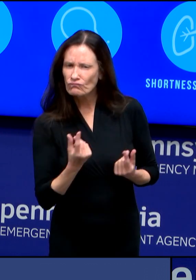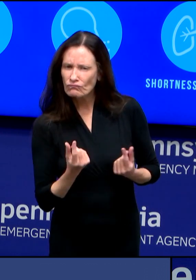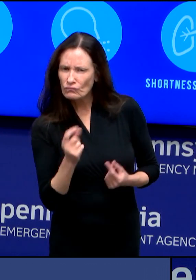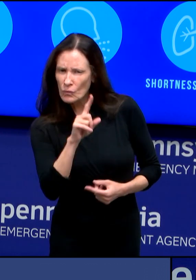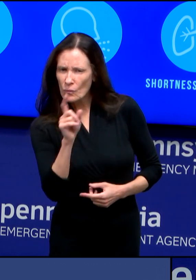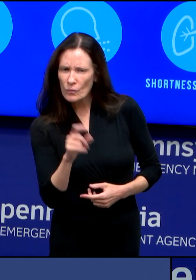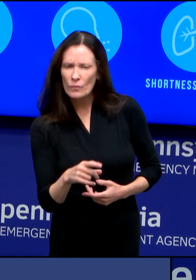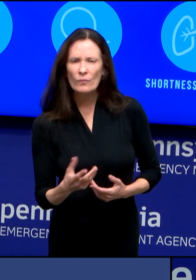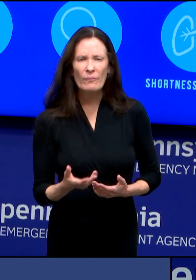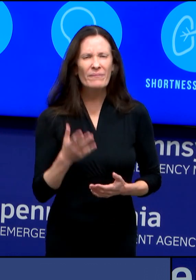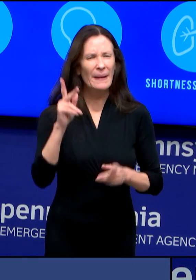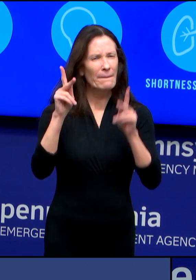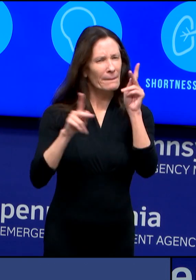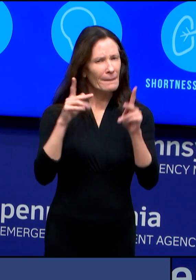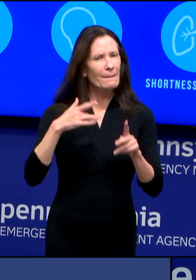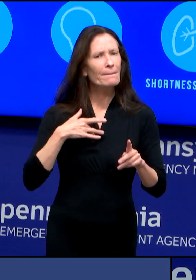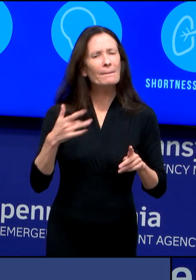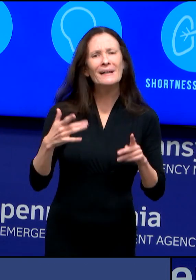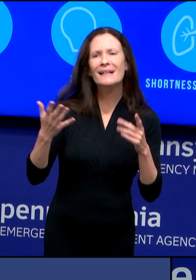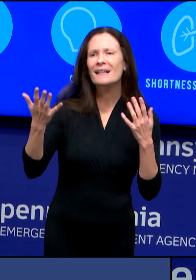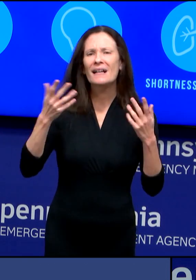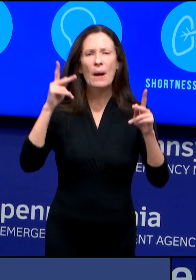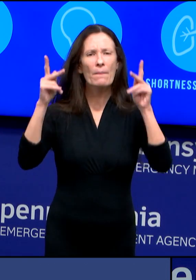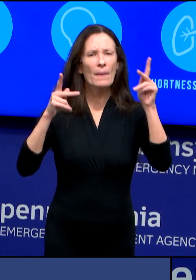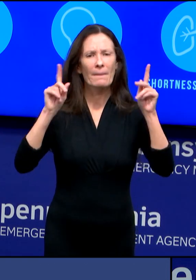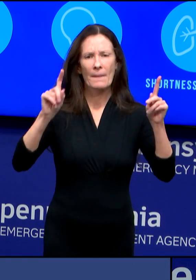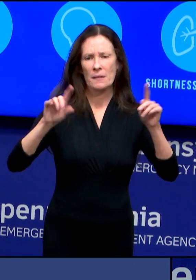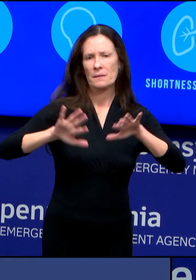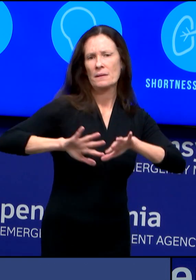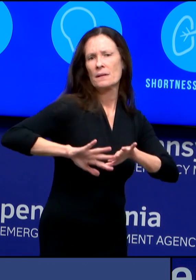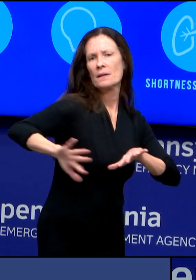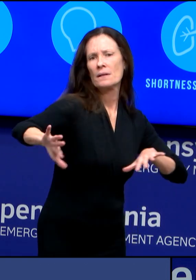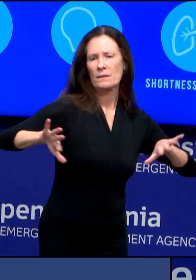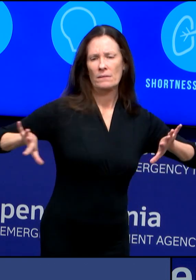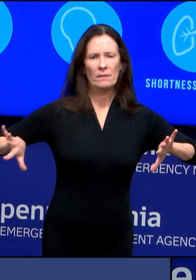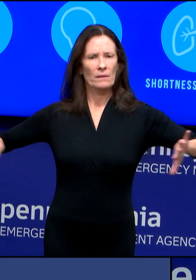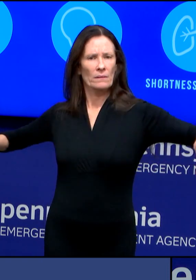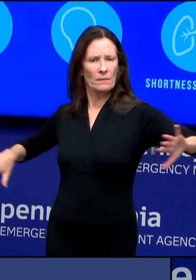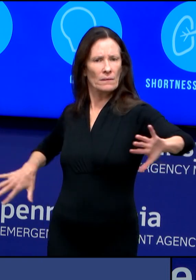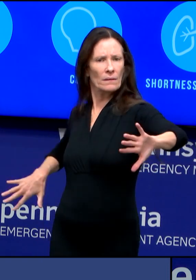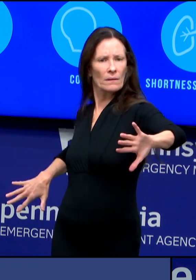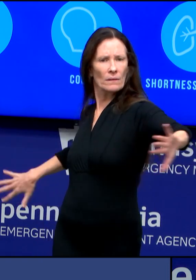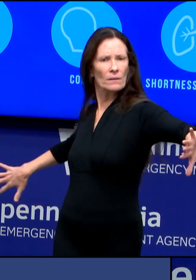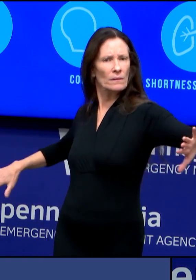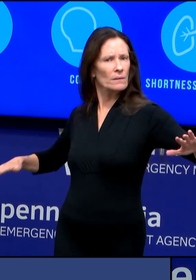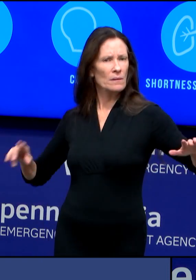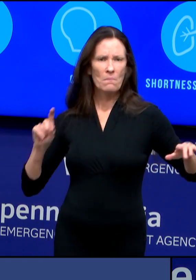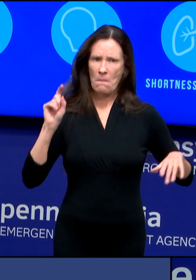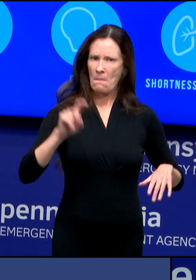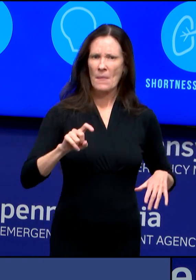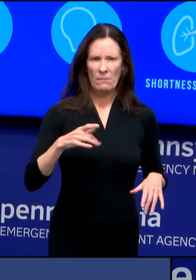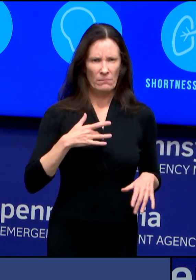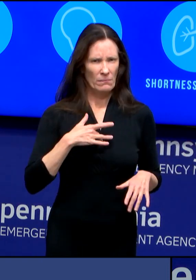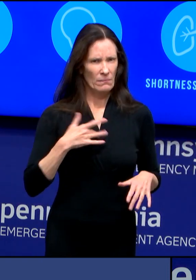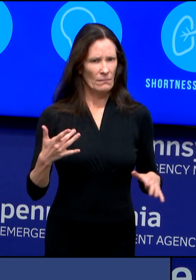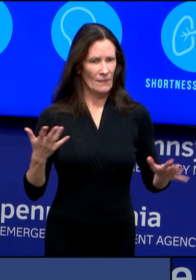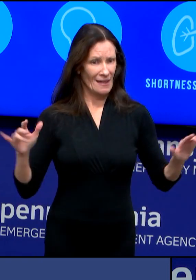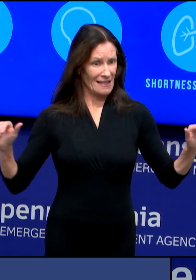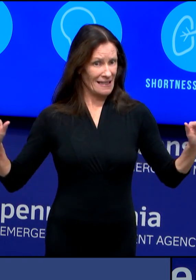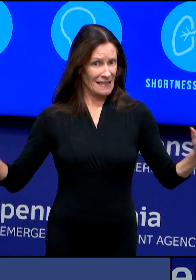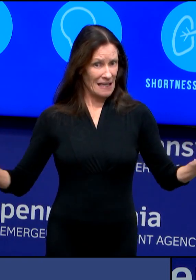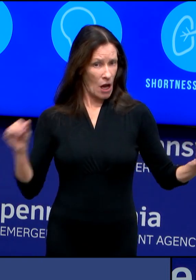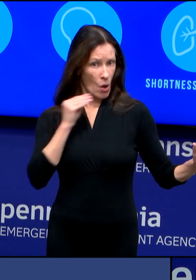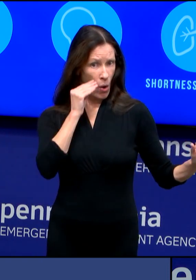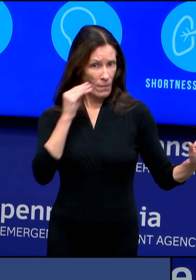whether or not the steps that the governor's taking today, whether it should apply for the entire state in terms of the stay at